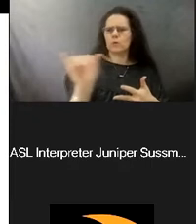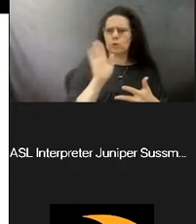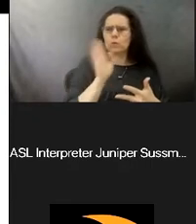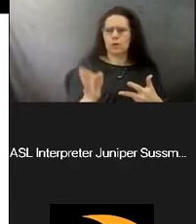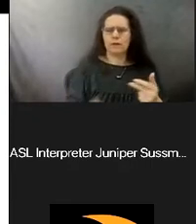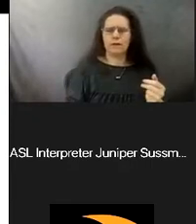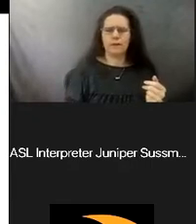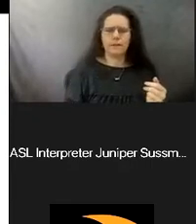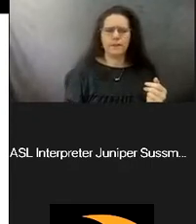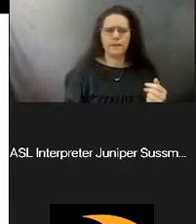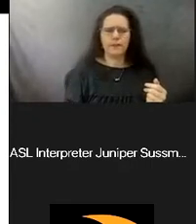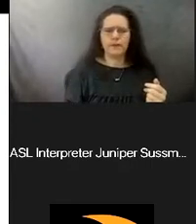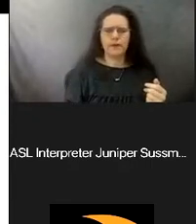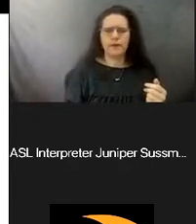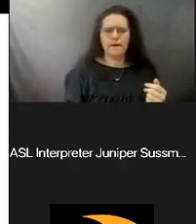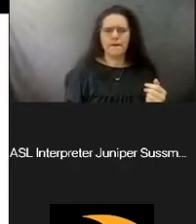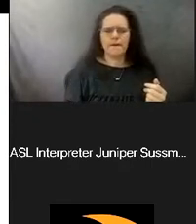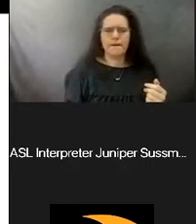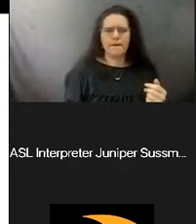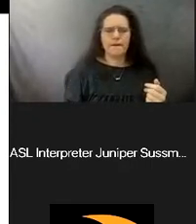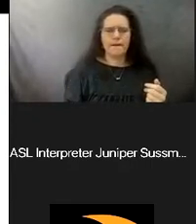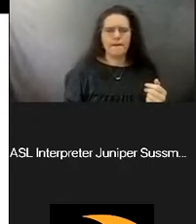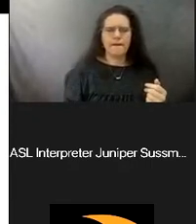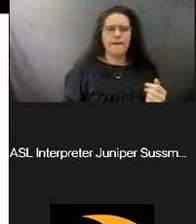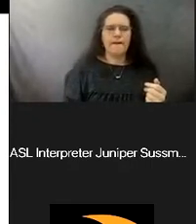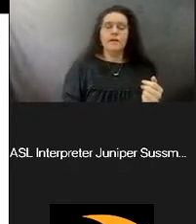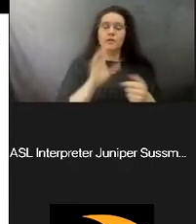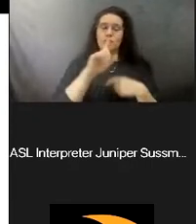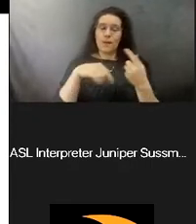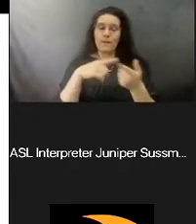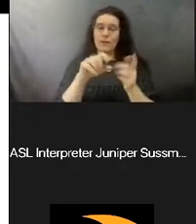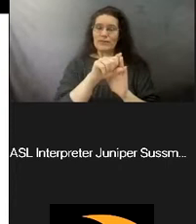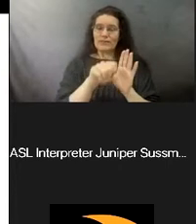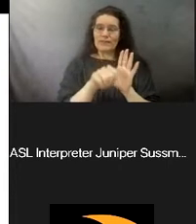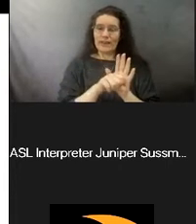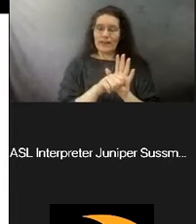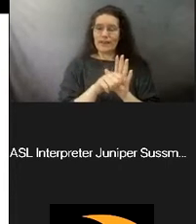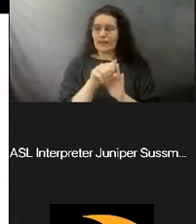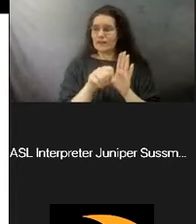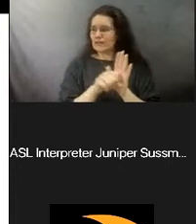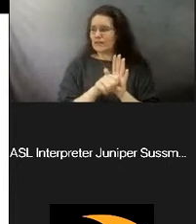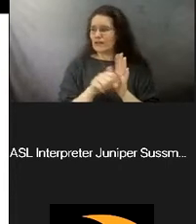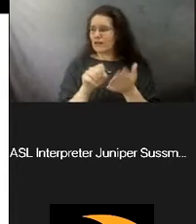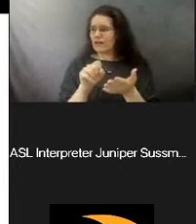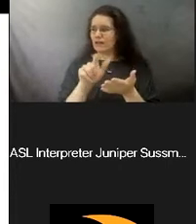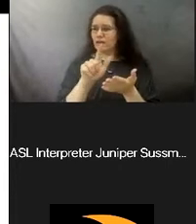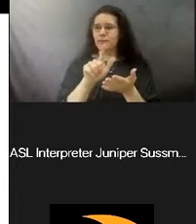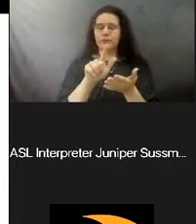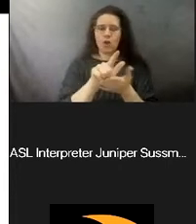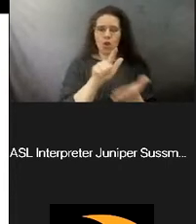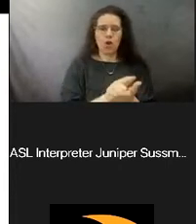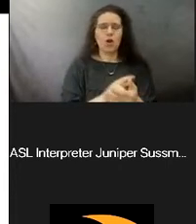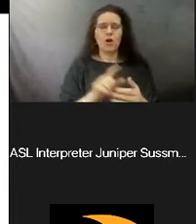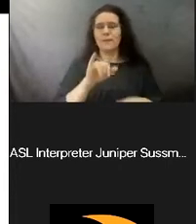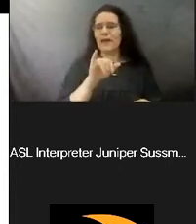So let's talk a bit about the role of states and state laws. The IDEA governs how states and public